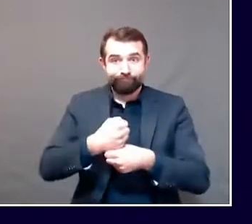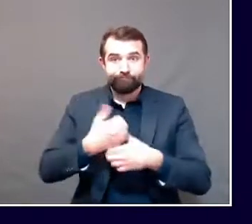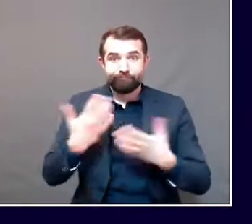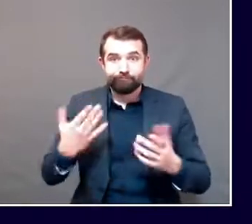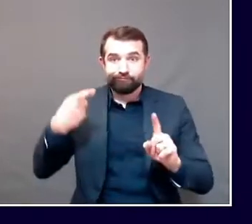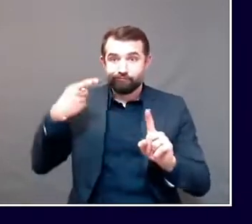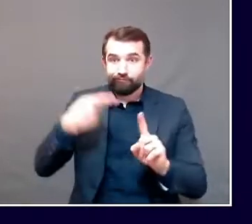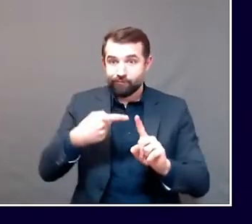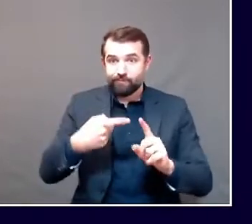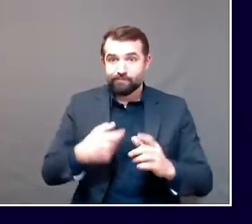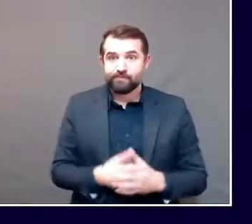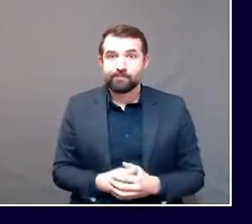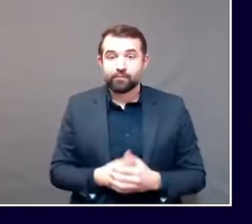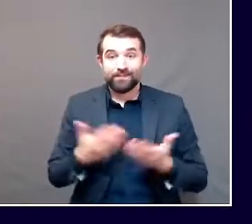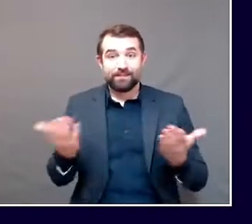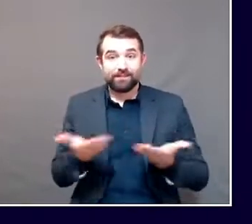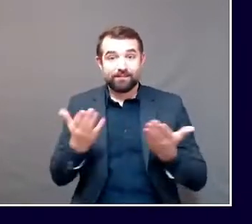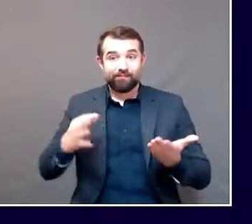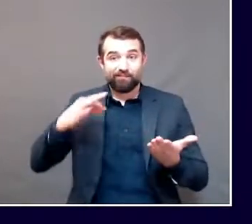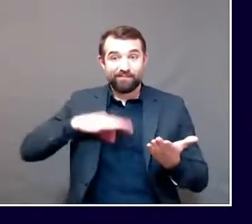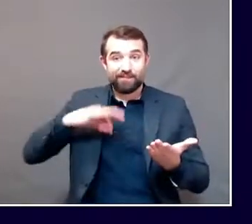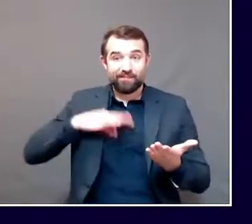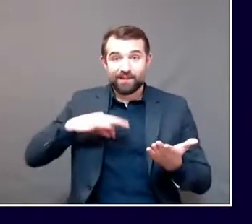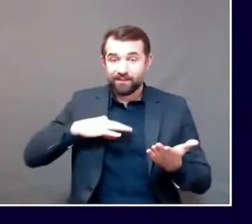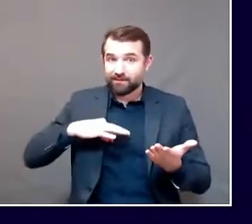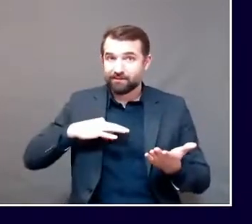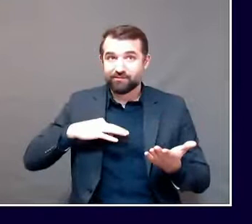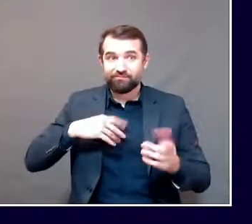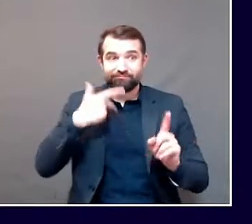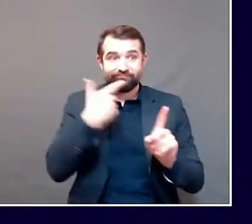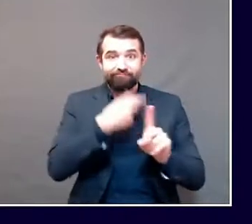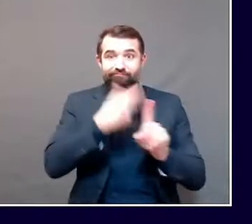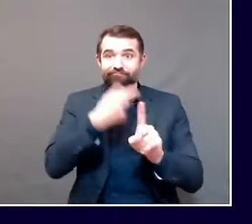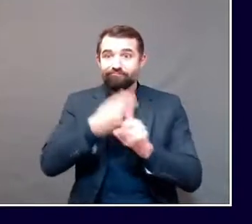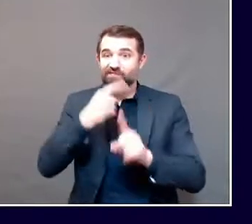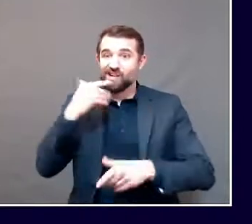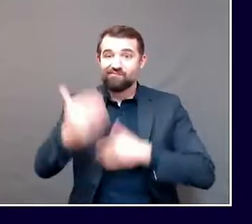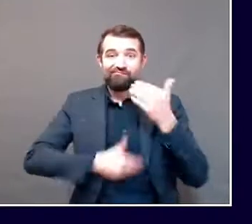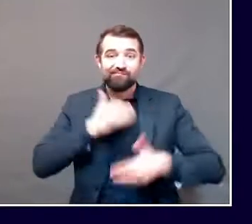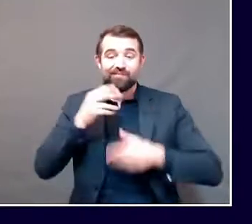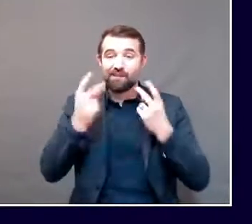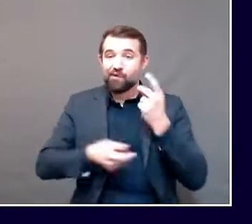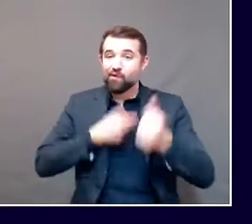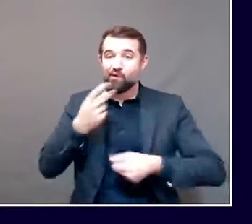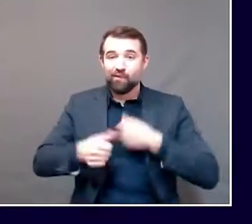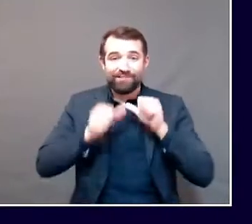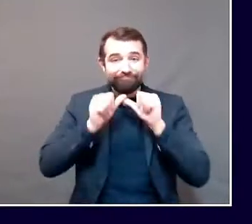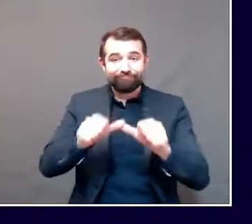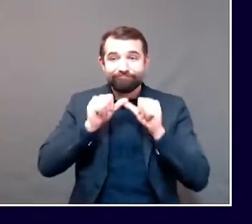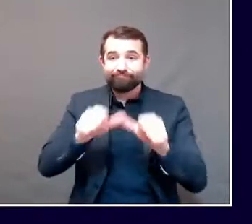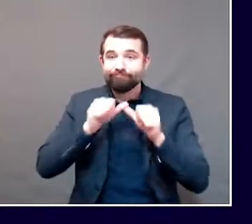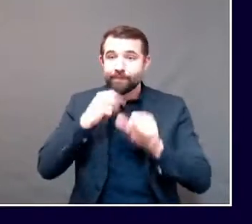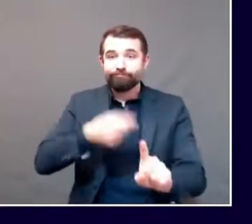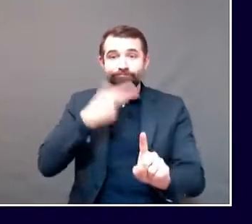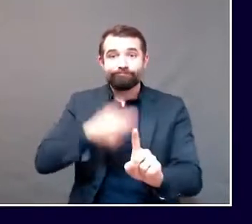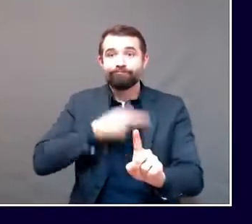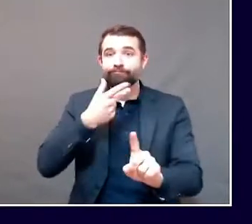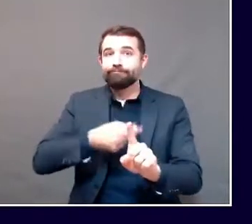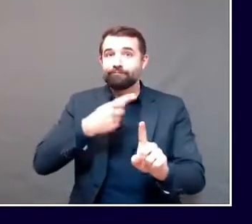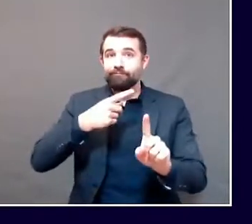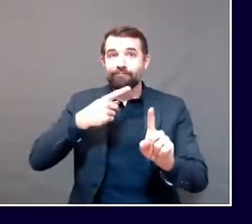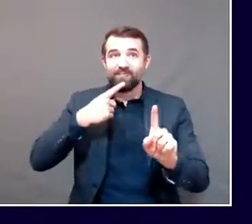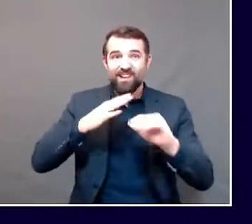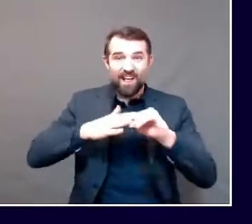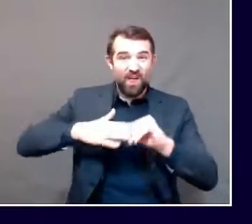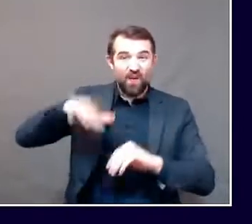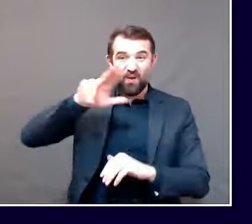Vaccination in Maine is continuing apace. Again, as of right now, at least 38,000 people have received a shot of a